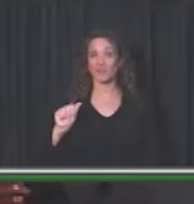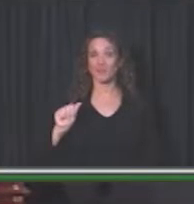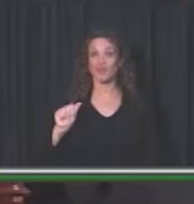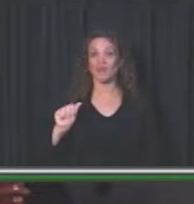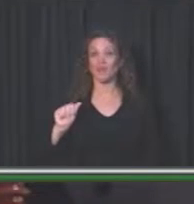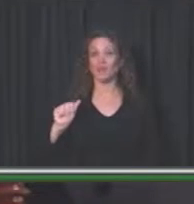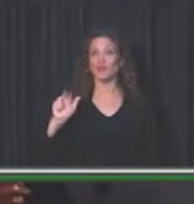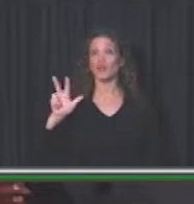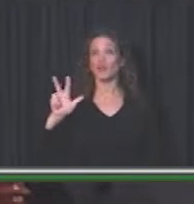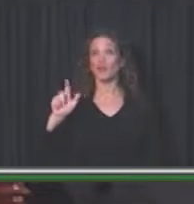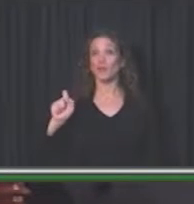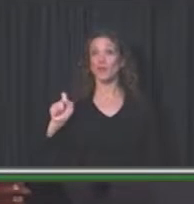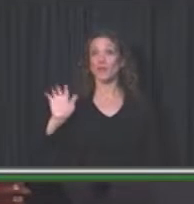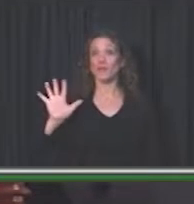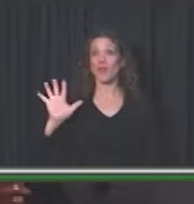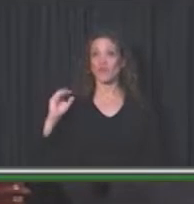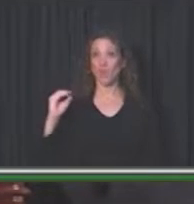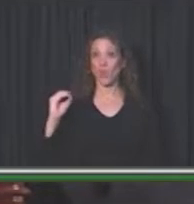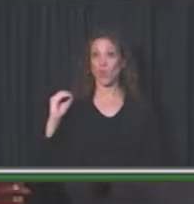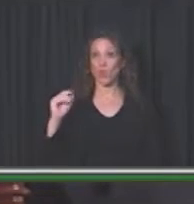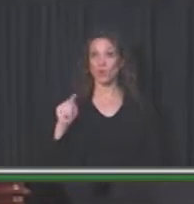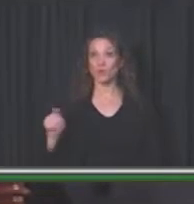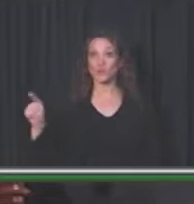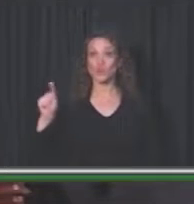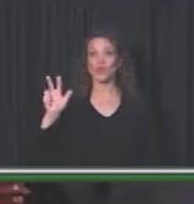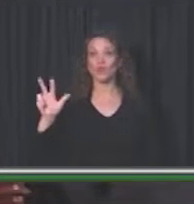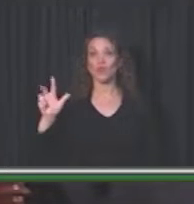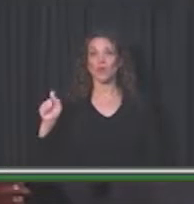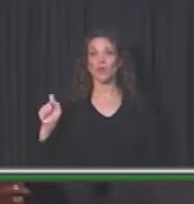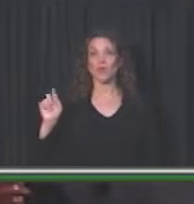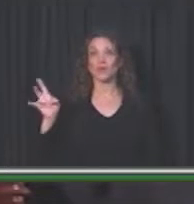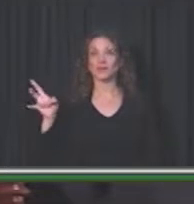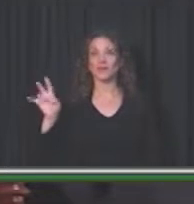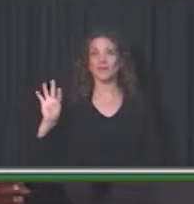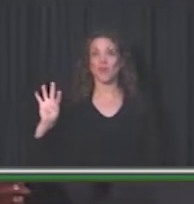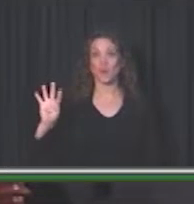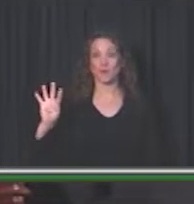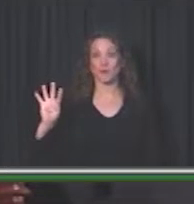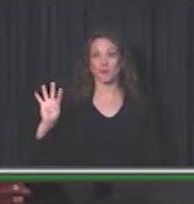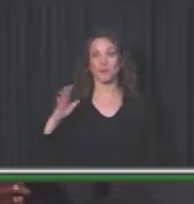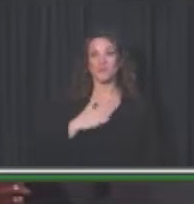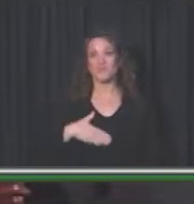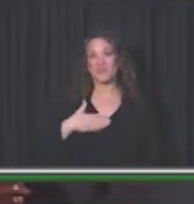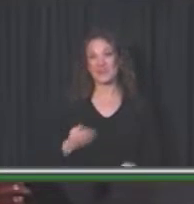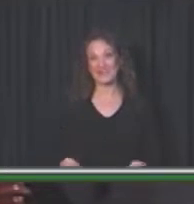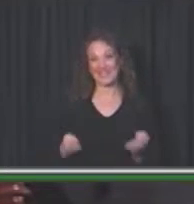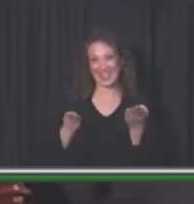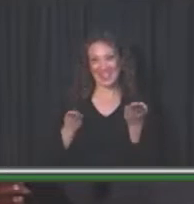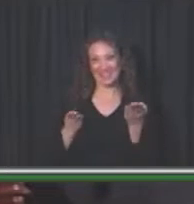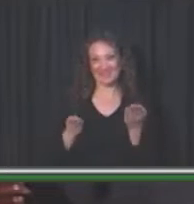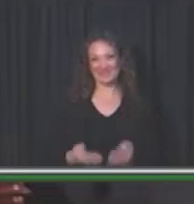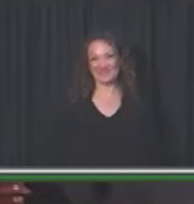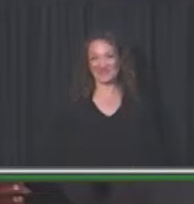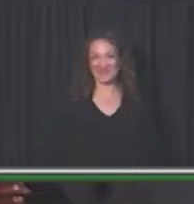between 3.50 and 3.74. Please stand.